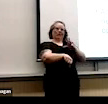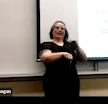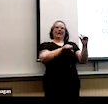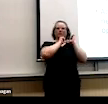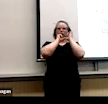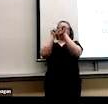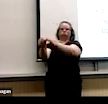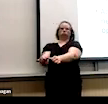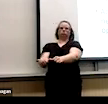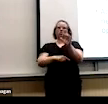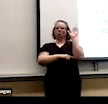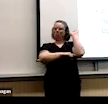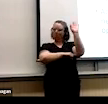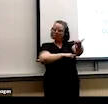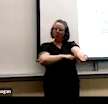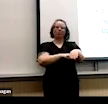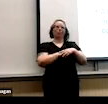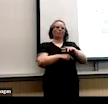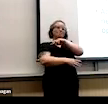possible for youth and caregivers.